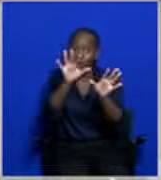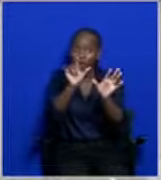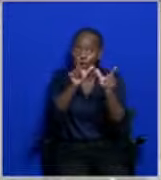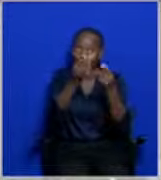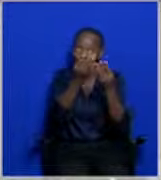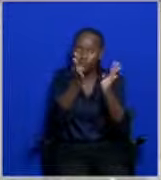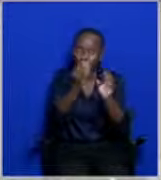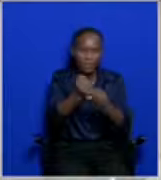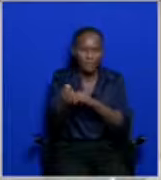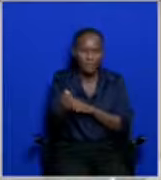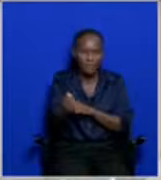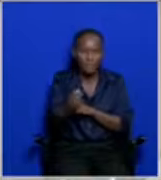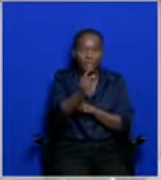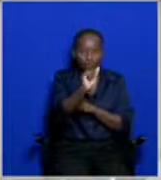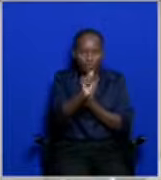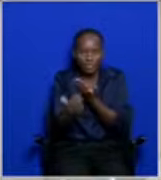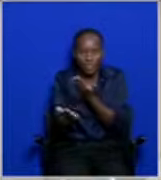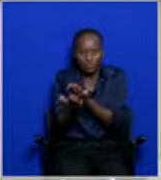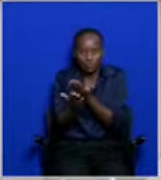15,